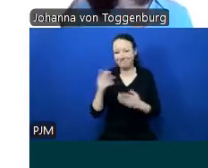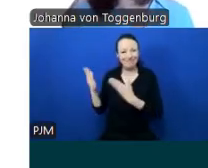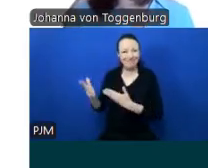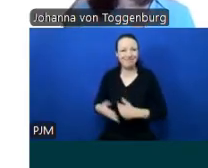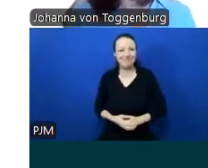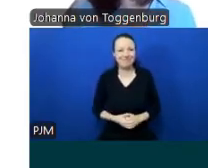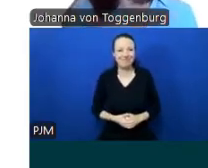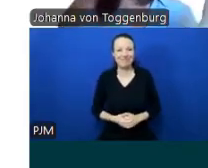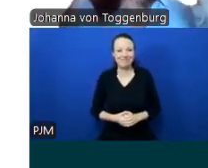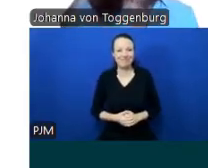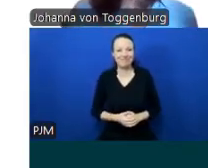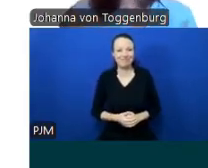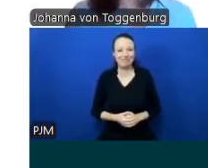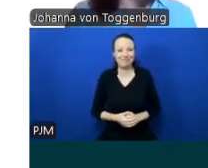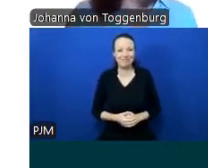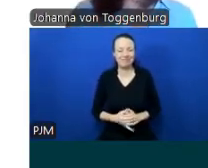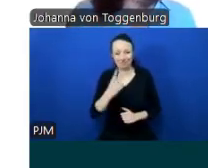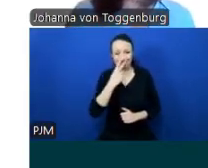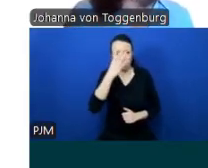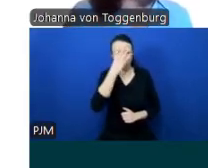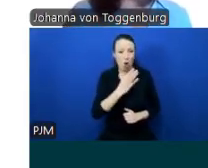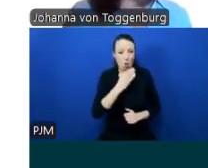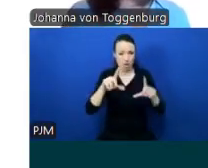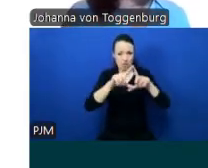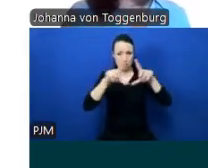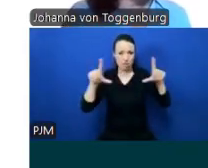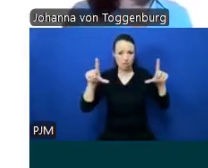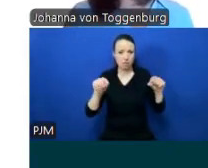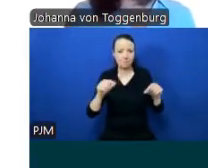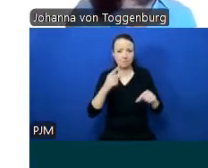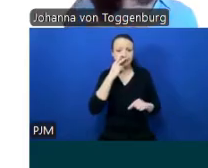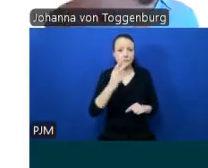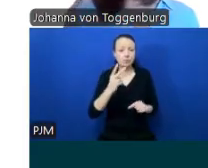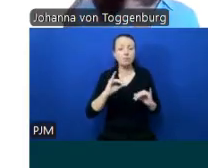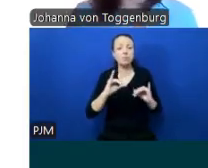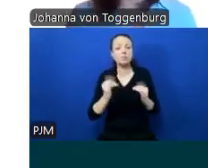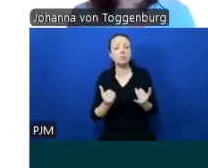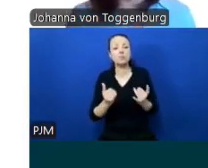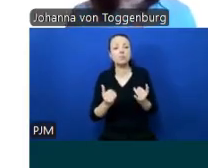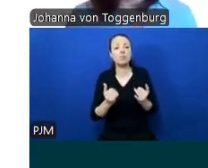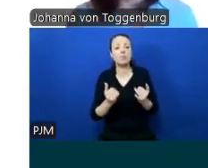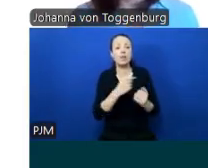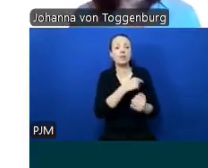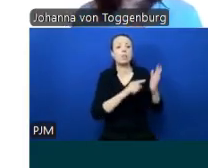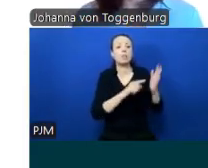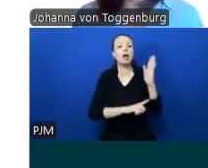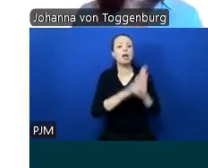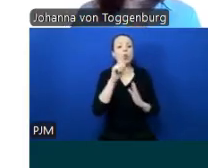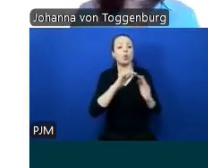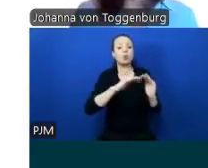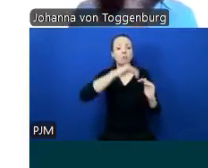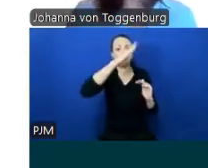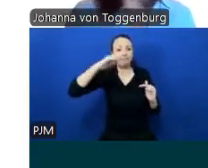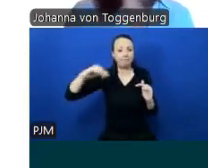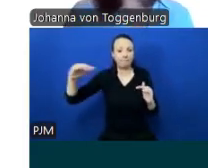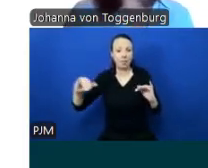shown relief of the temperature of the surrounding of the city of Zurich,